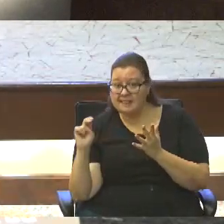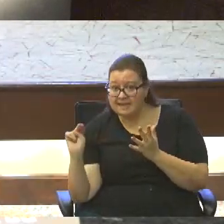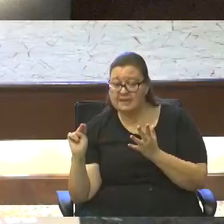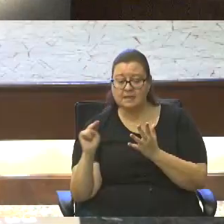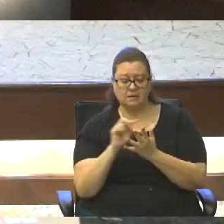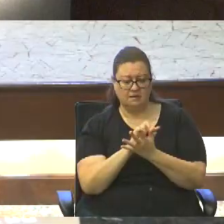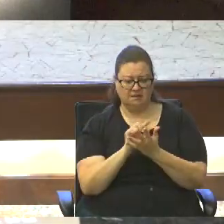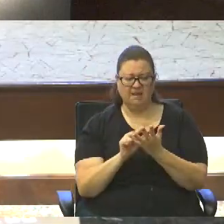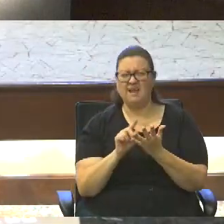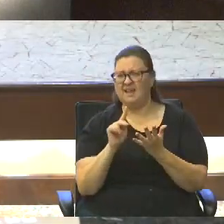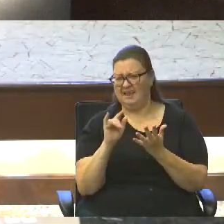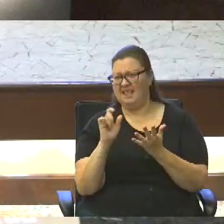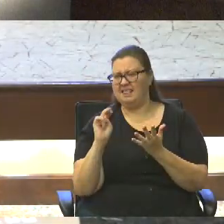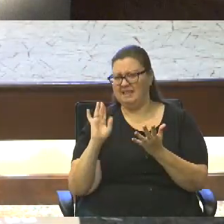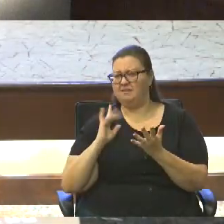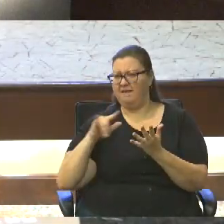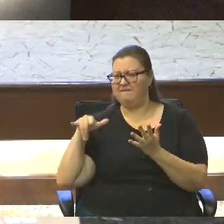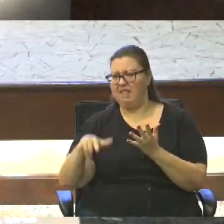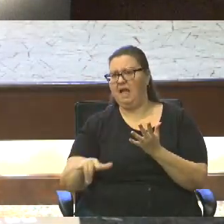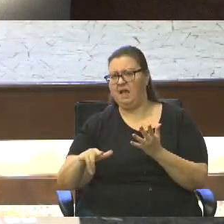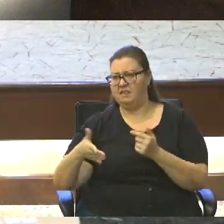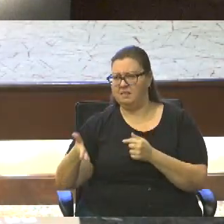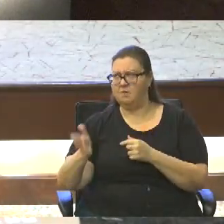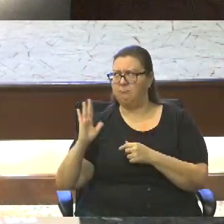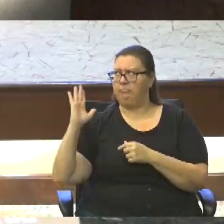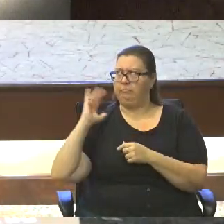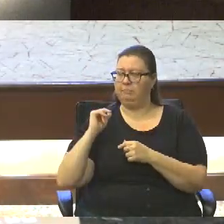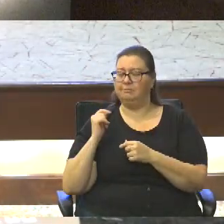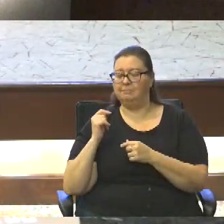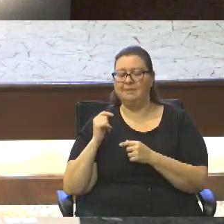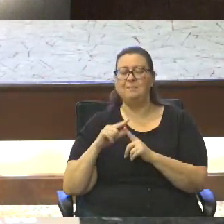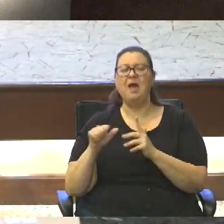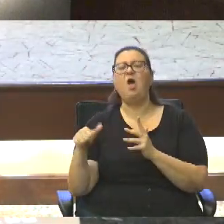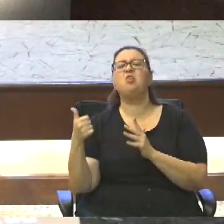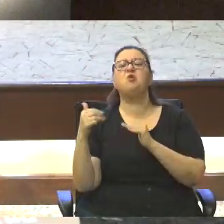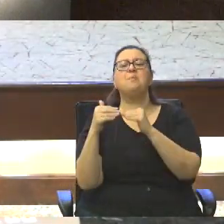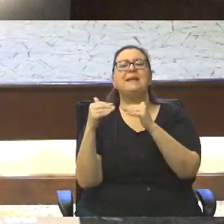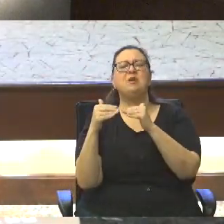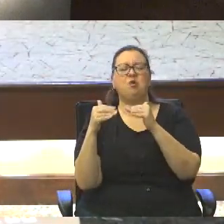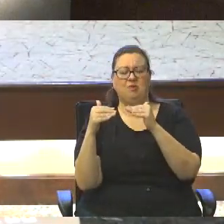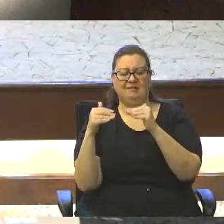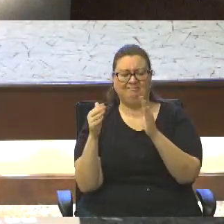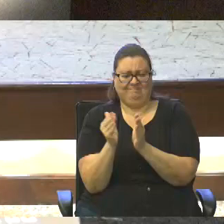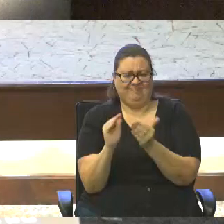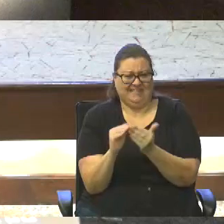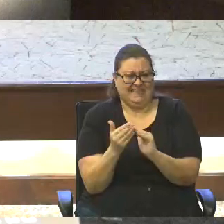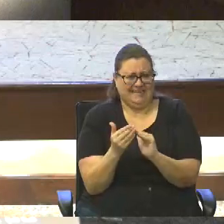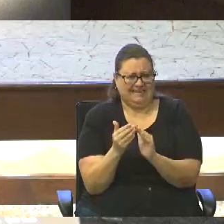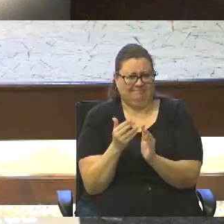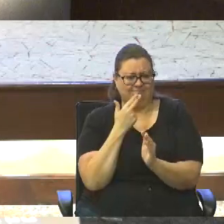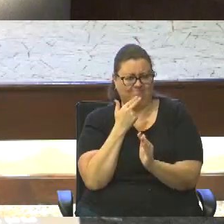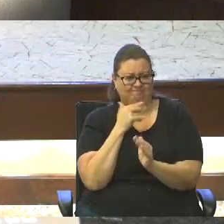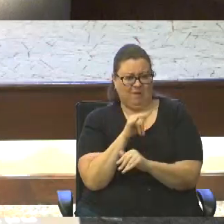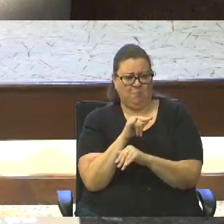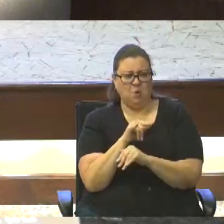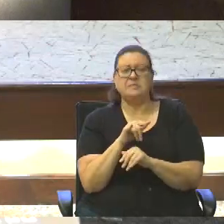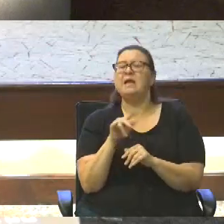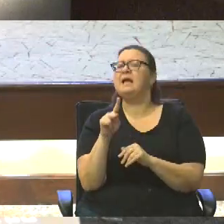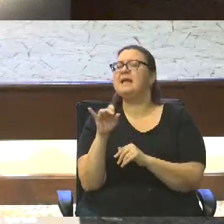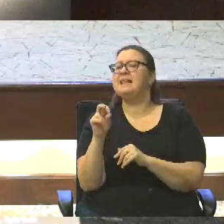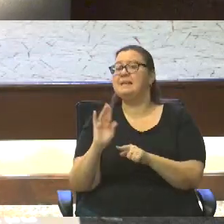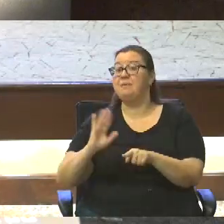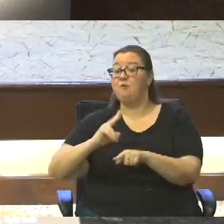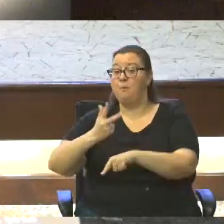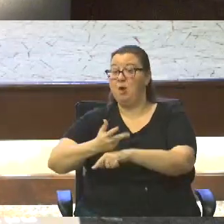to fly out of Killeen back in the day. What are some other, I recall Killeen being free at one time and then